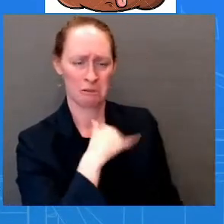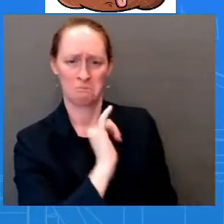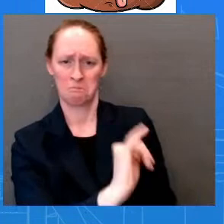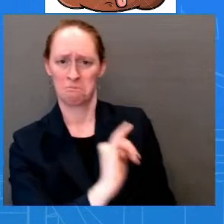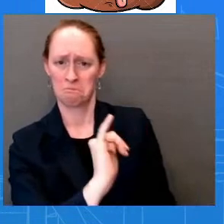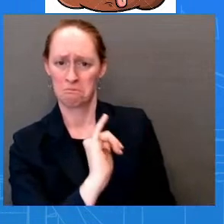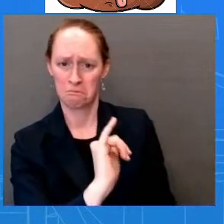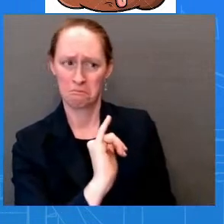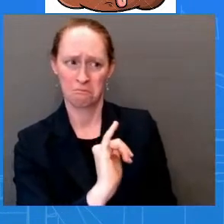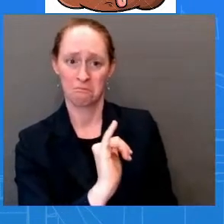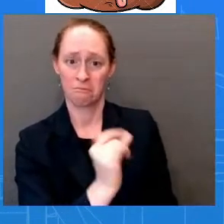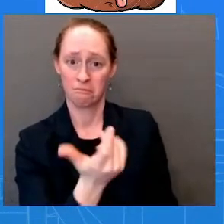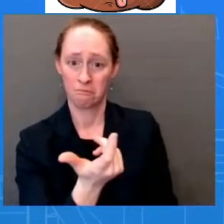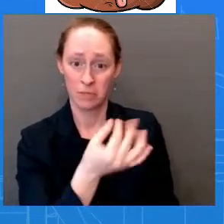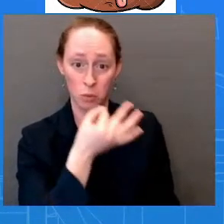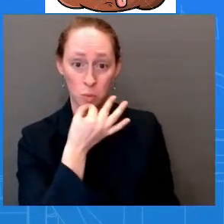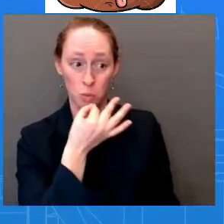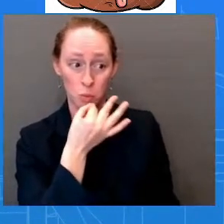McCarthy,